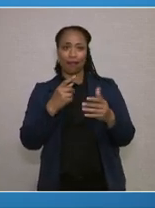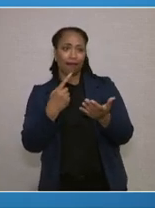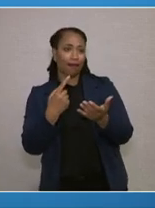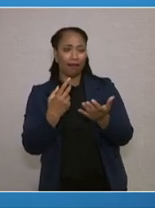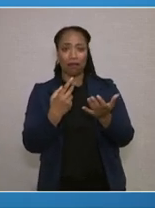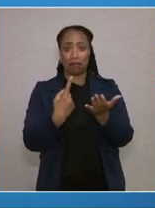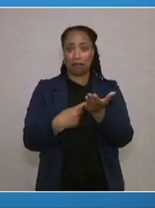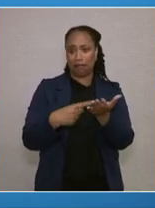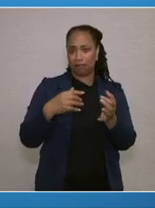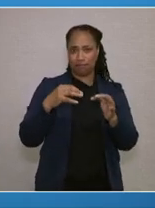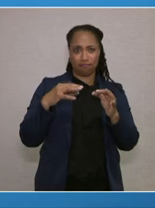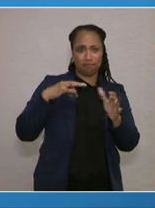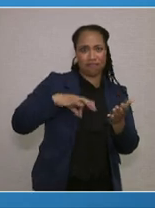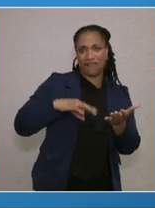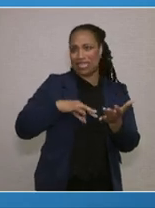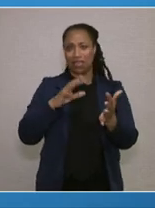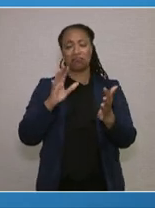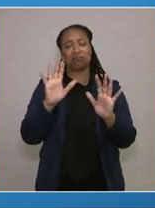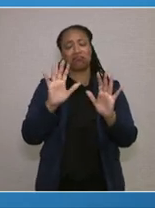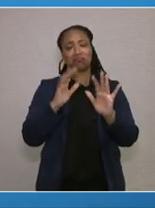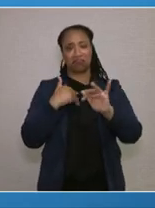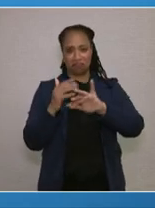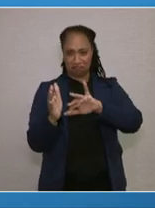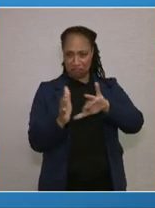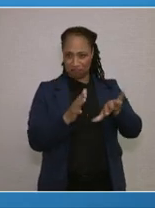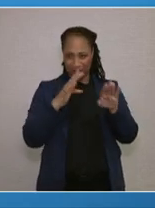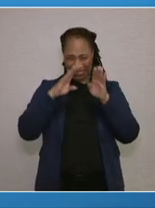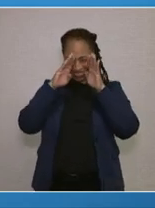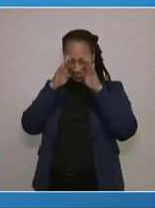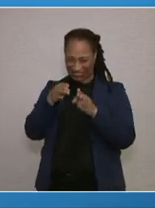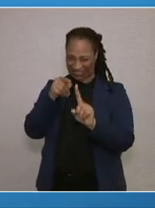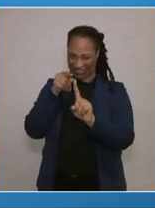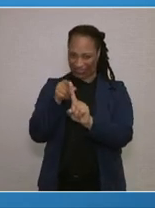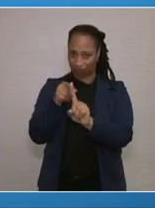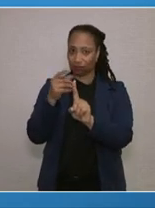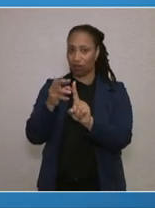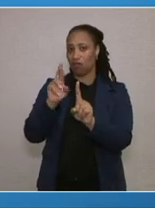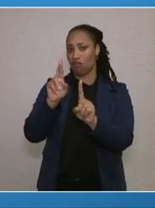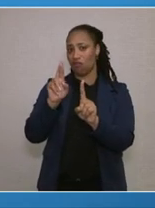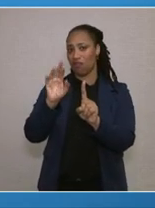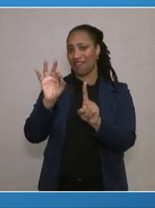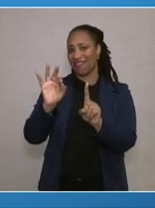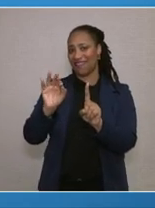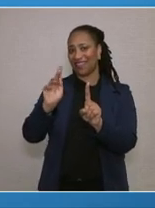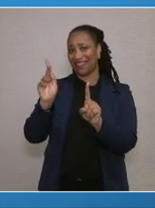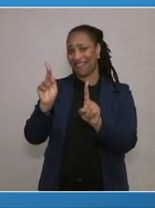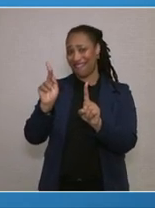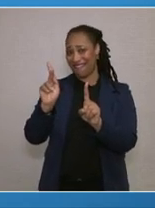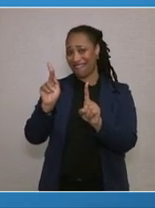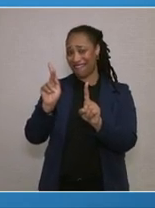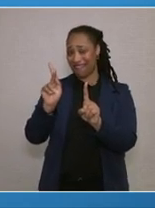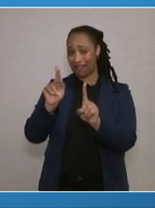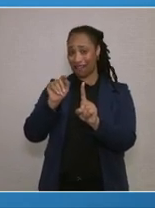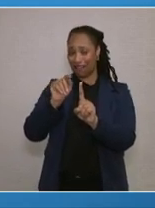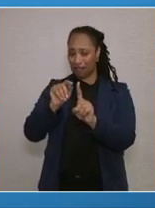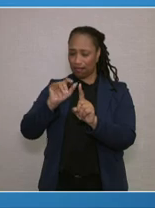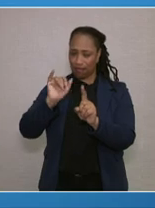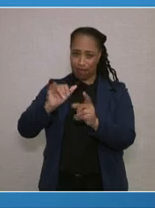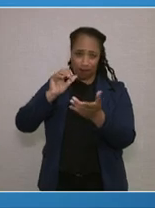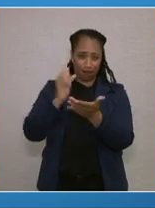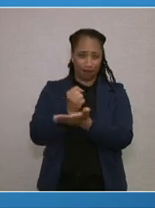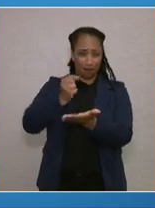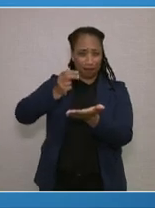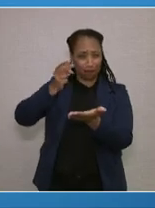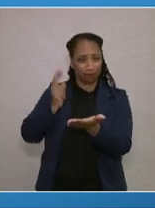once-in-a-generation opportunity. We also know that we have to seize the moment. I have a kind of a motto that I live by, and it's